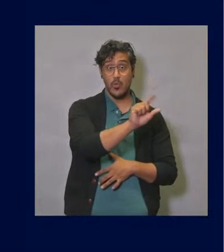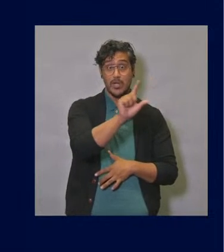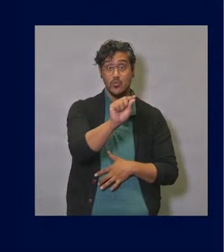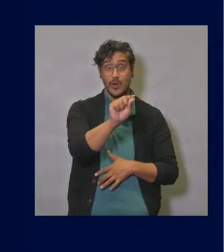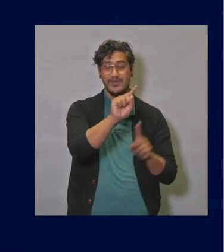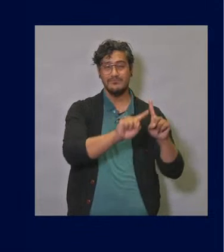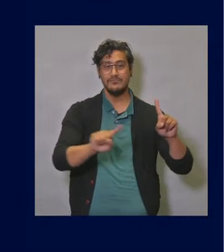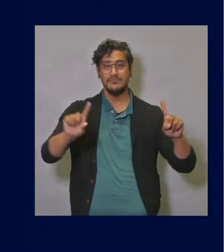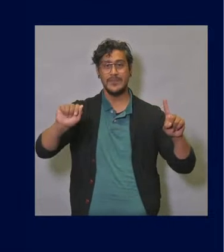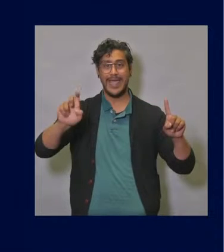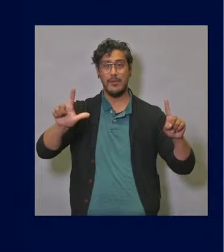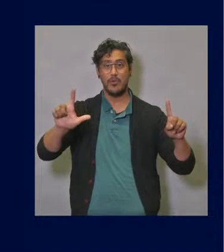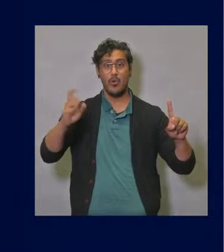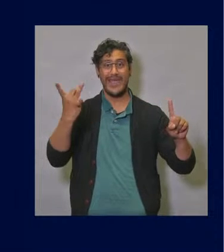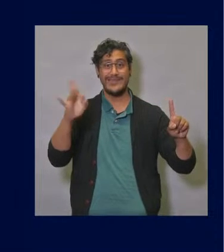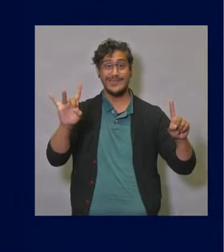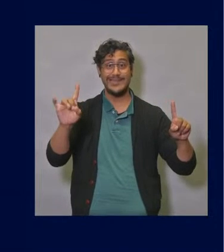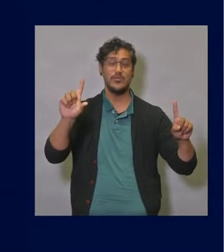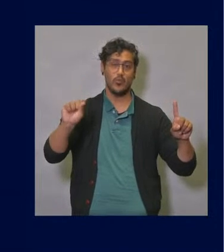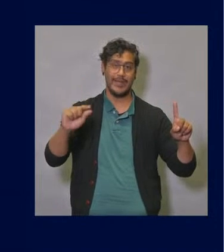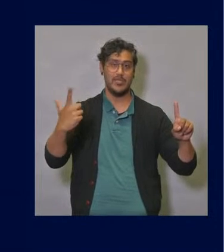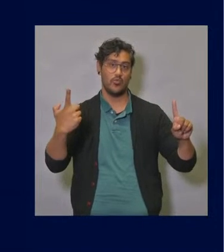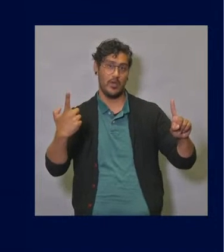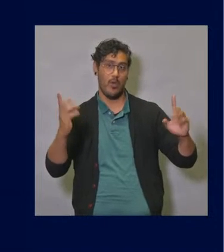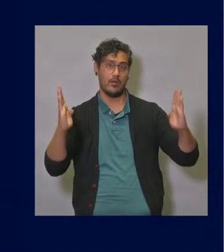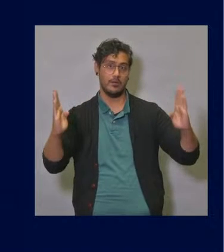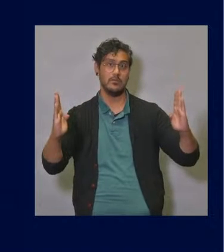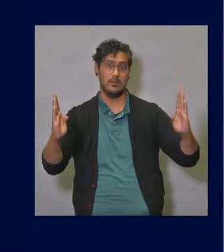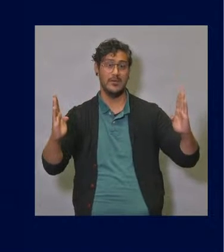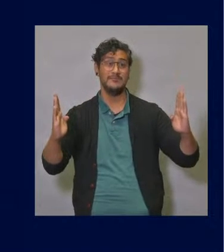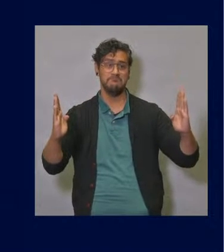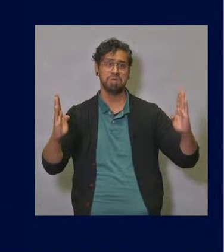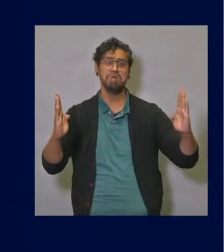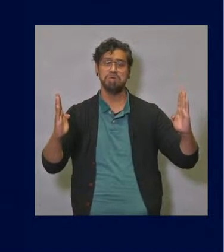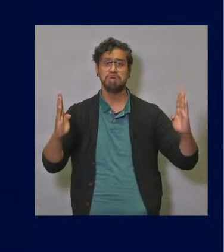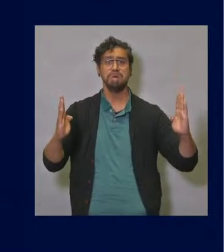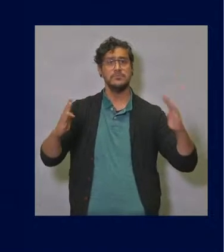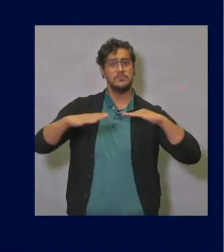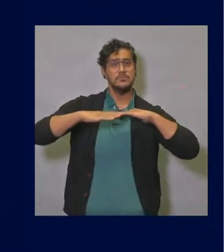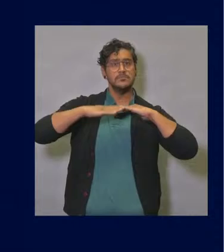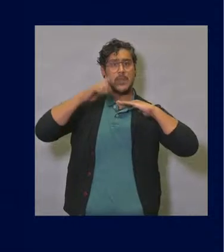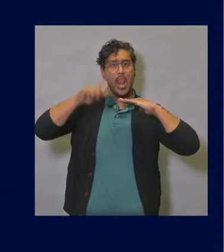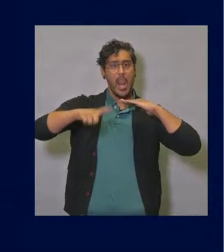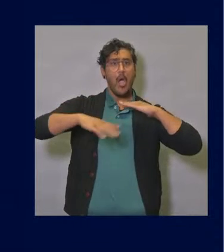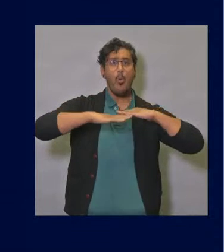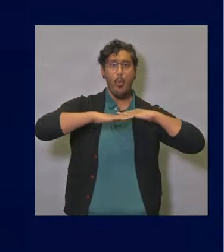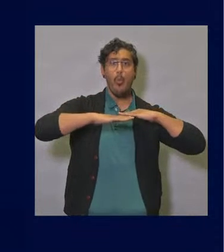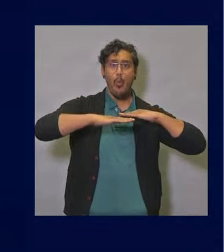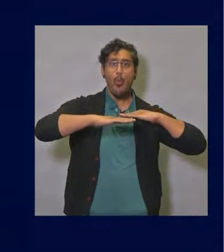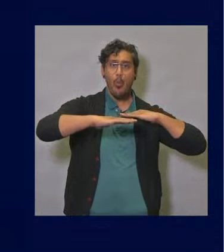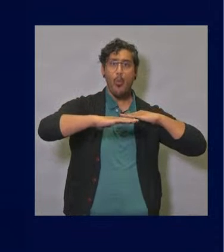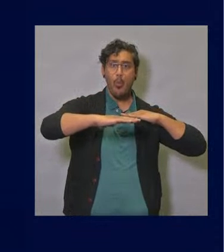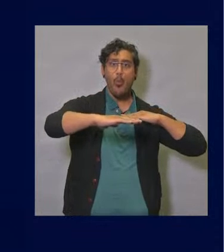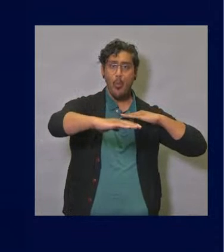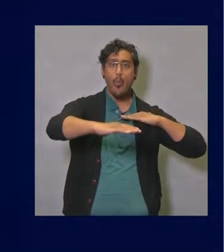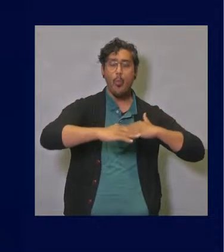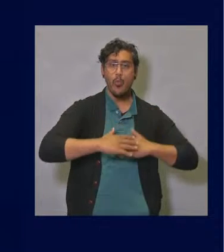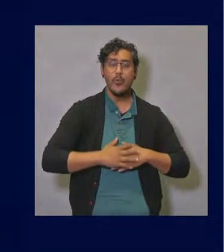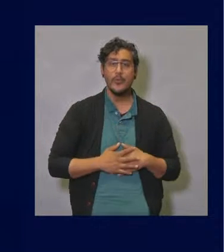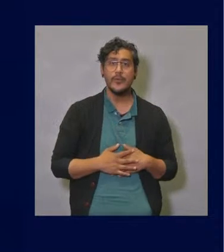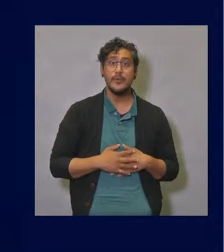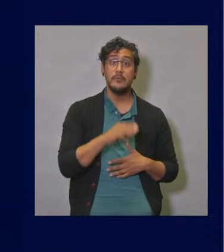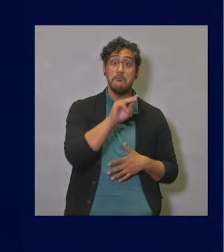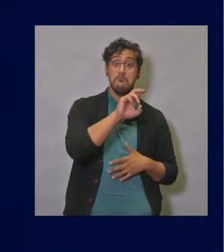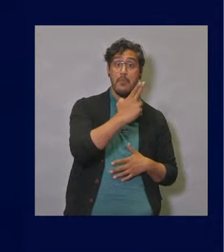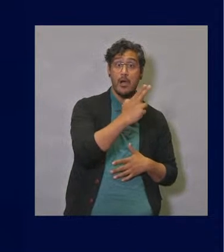April 18th of 2021. We do remain at relatively low and stable case rates. Over the month between